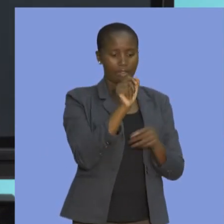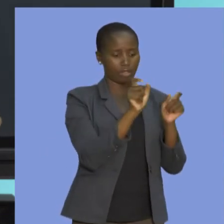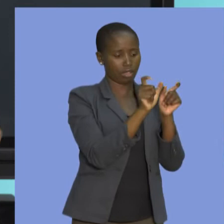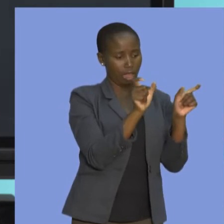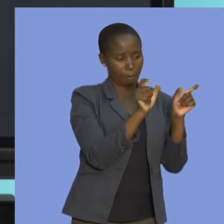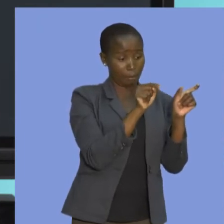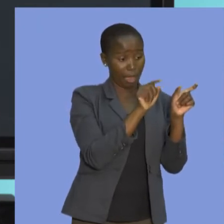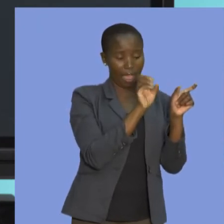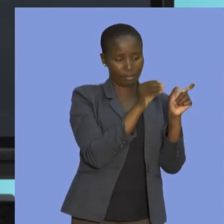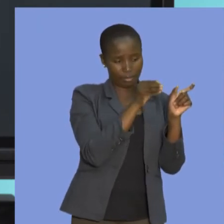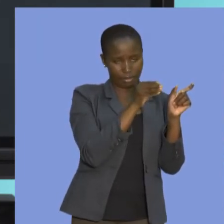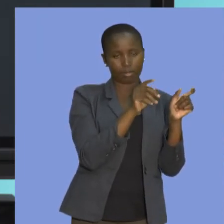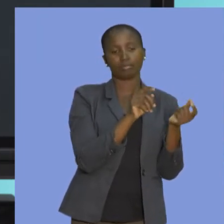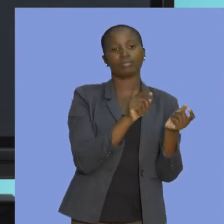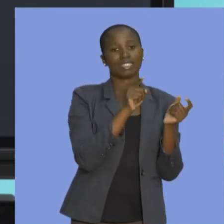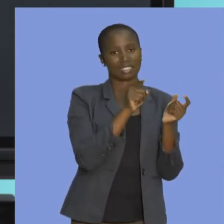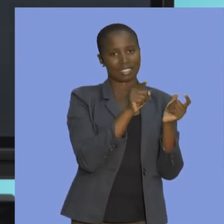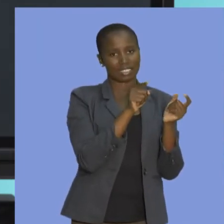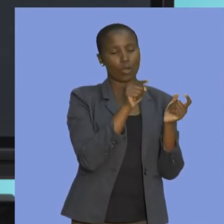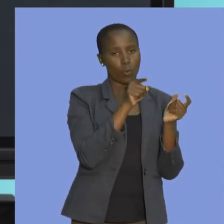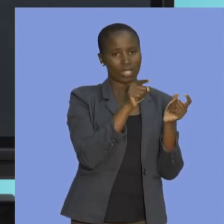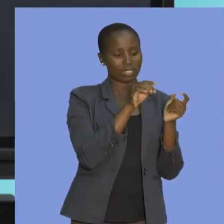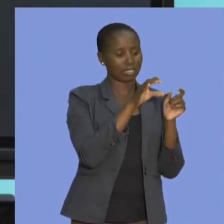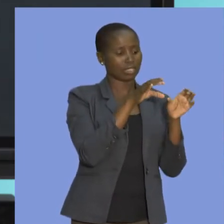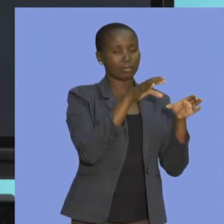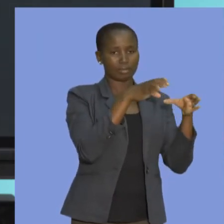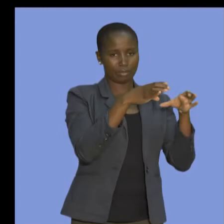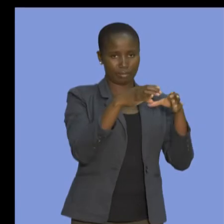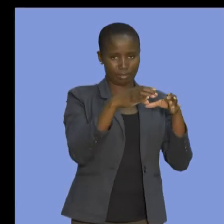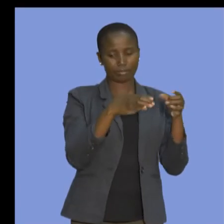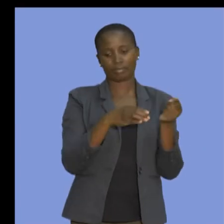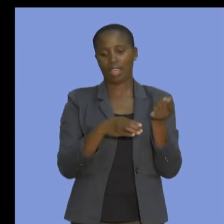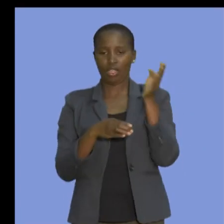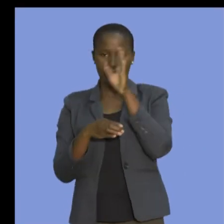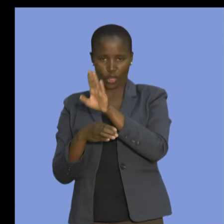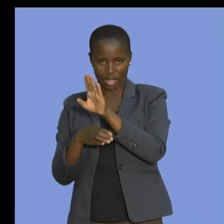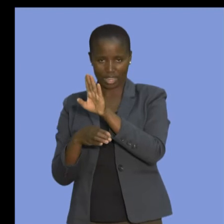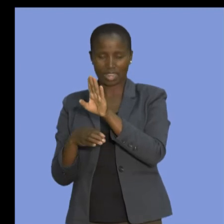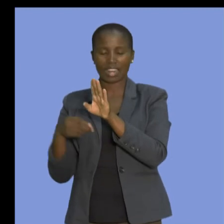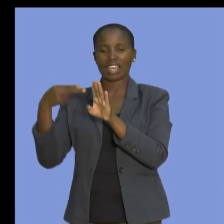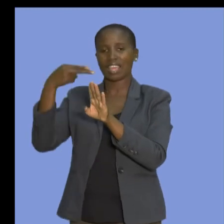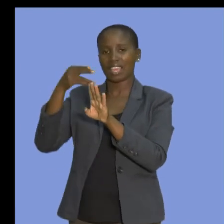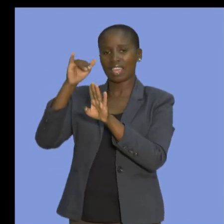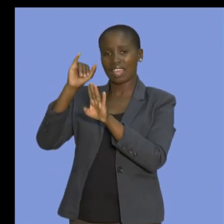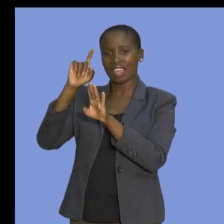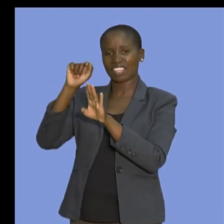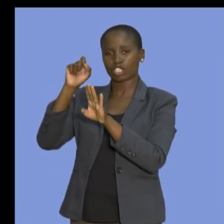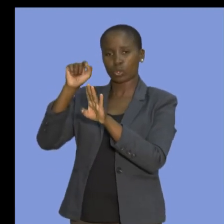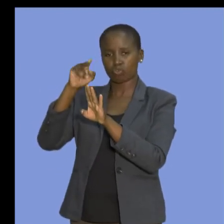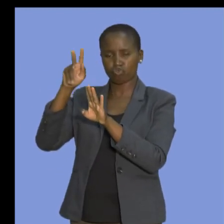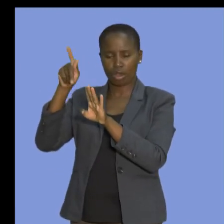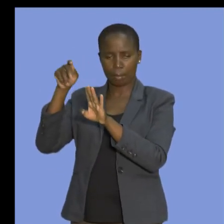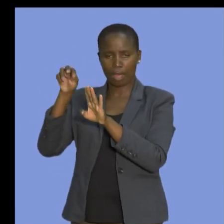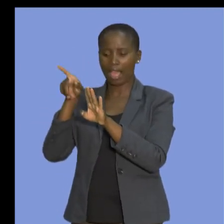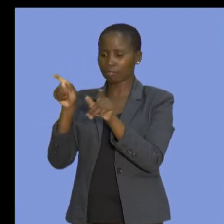Categories and grouped data. Okay. So we looked at the bar graph and